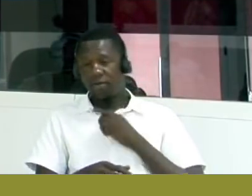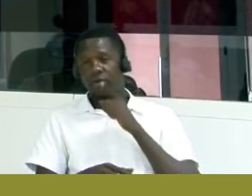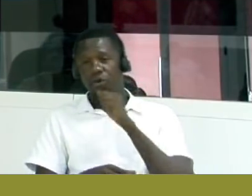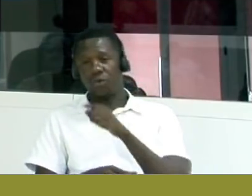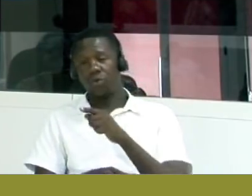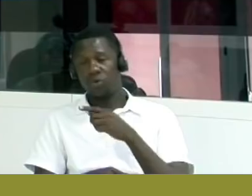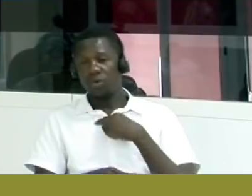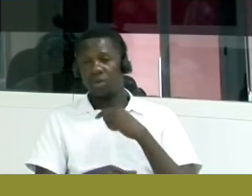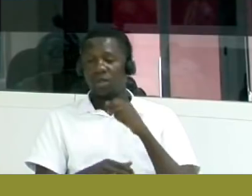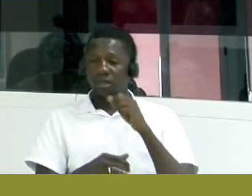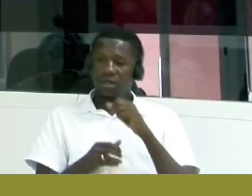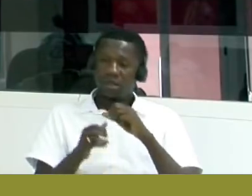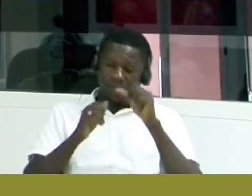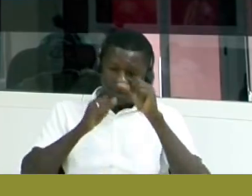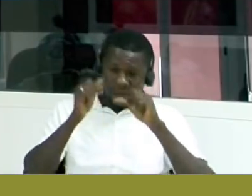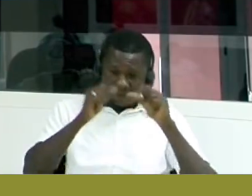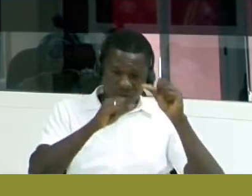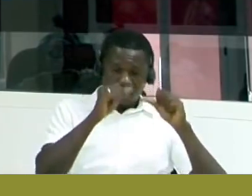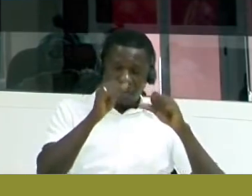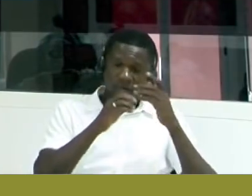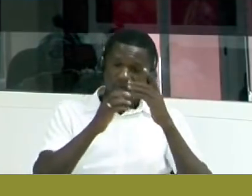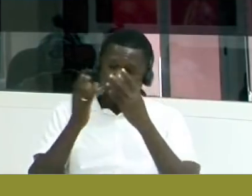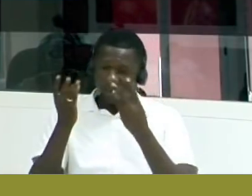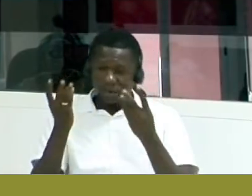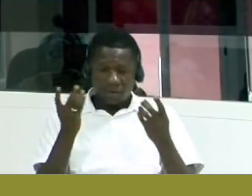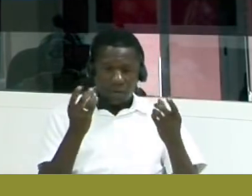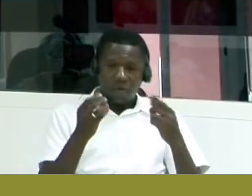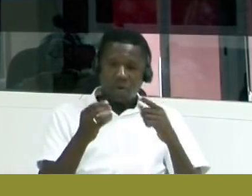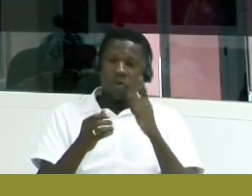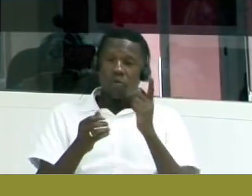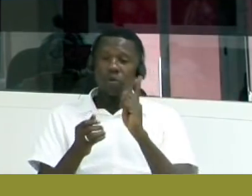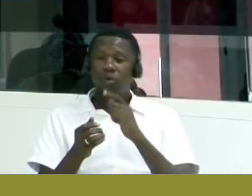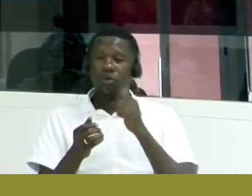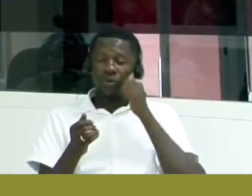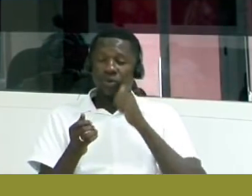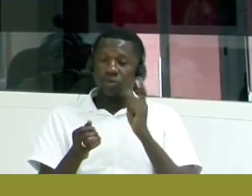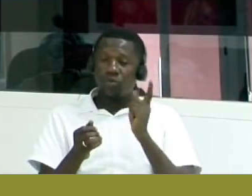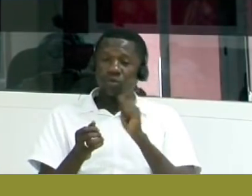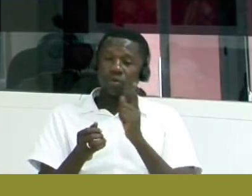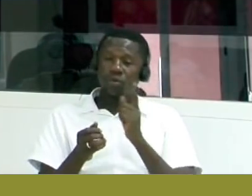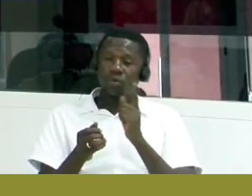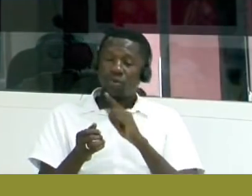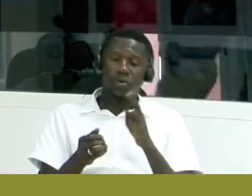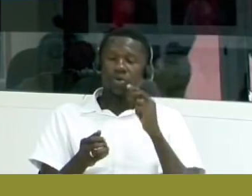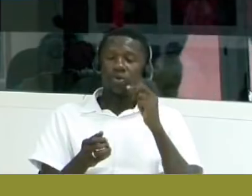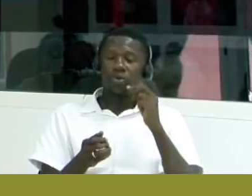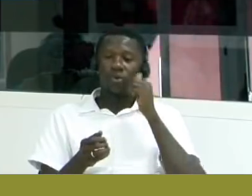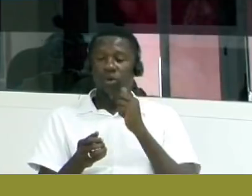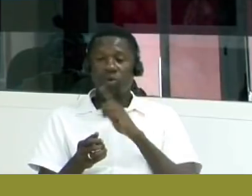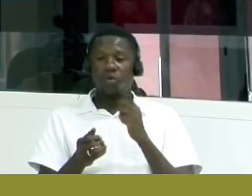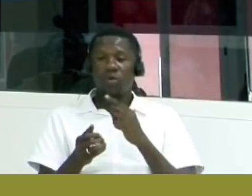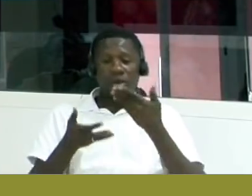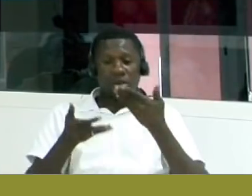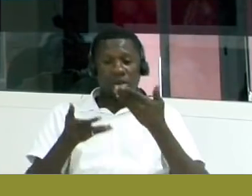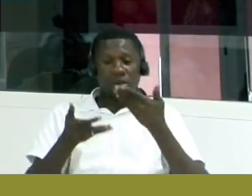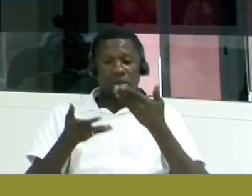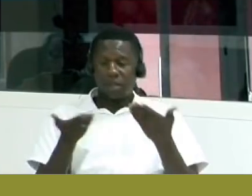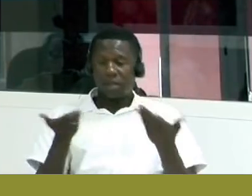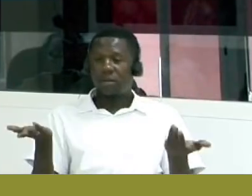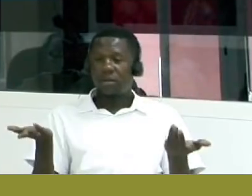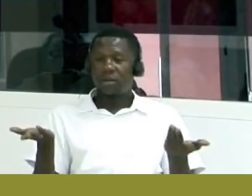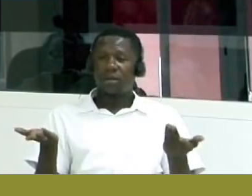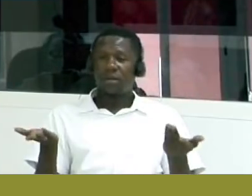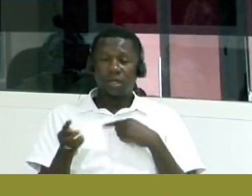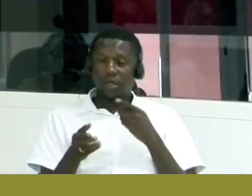the quartering job of assessing what was used and what was not used and what was left. Isn't that